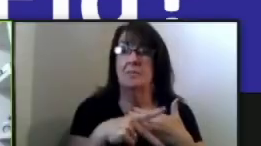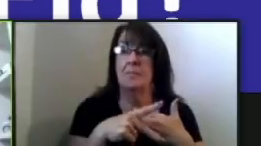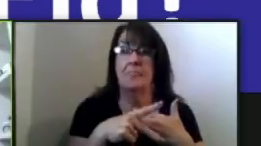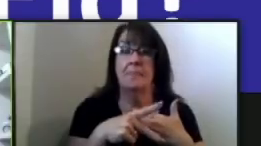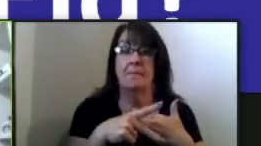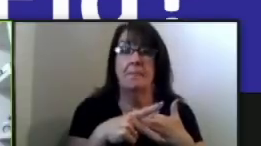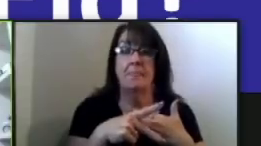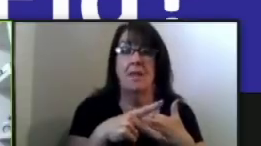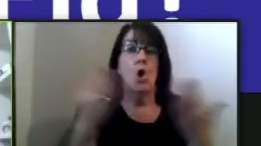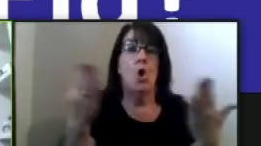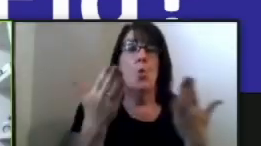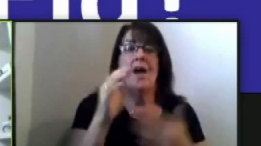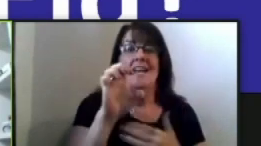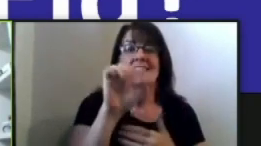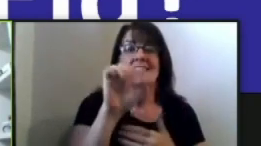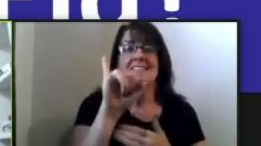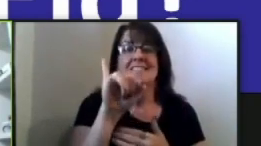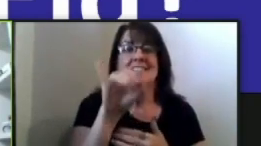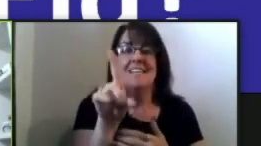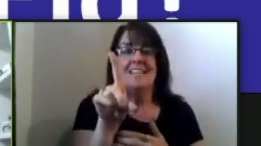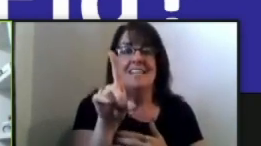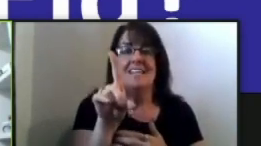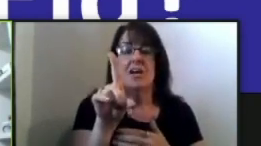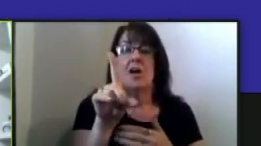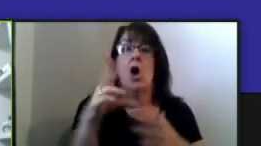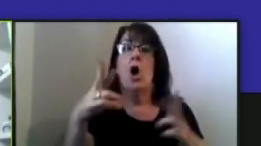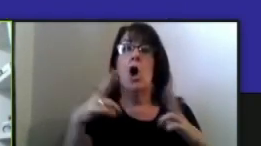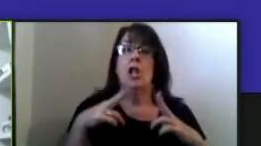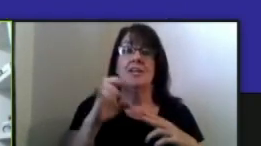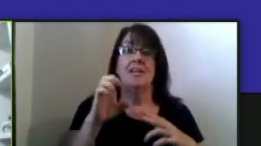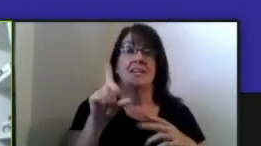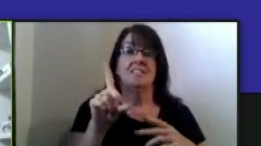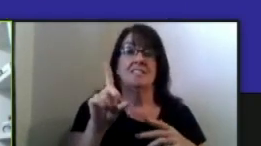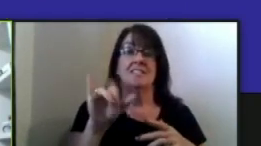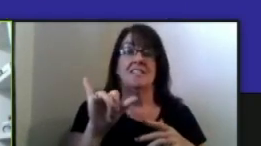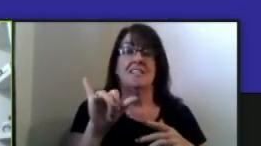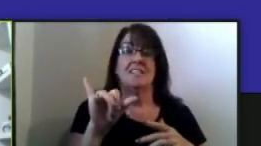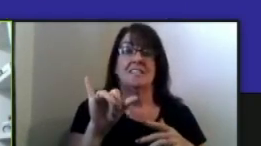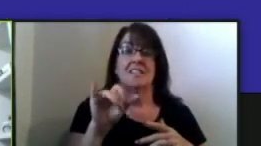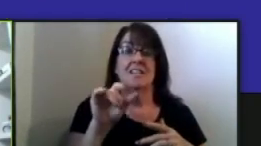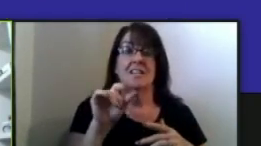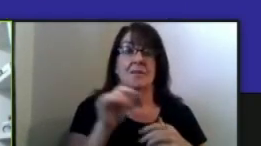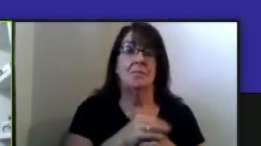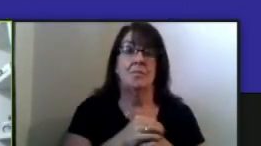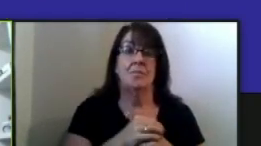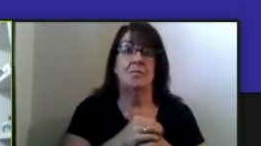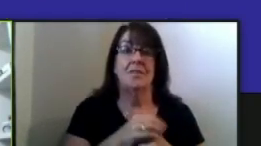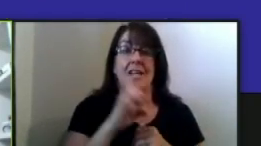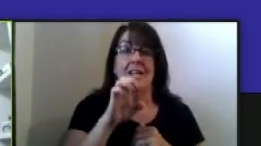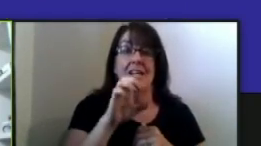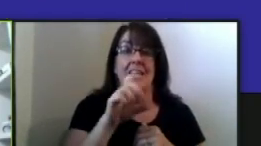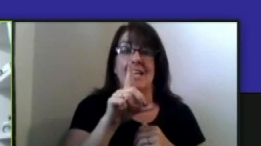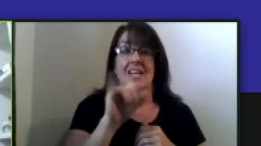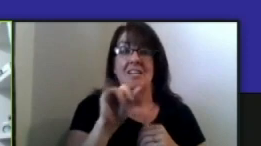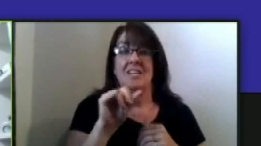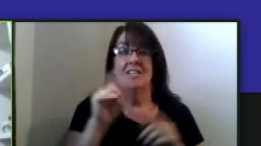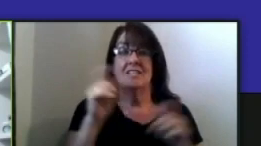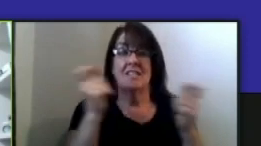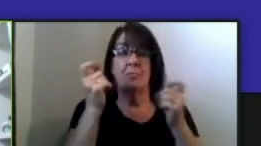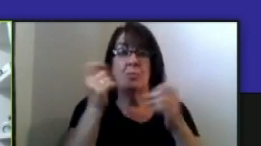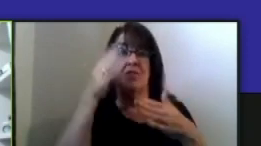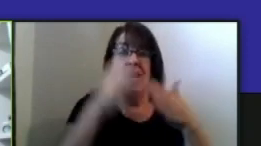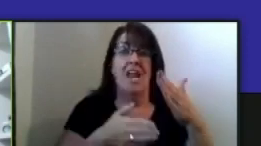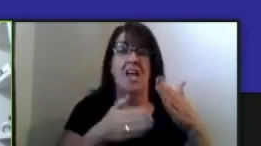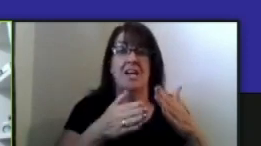question of the day. What is Eid? The holidays of Eid are known as Eid al-Fitr and Eid al-Adha. Eid al-Fitr celebrates the ending of